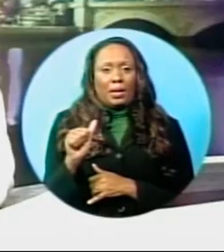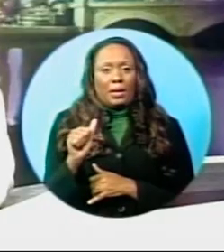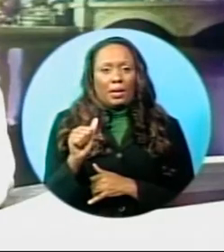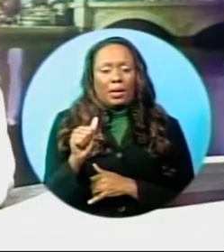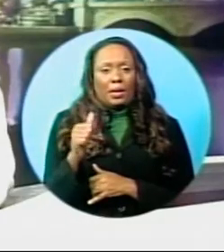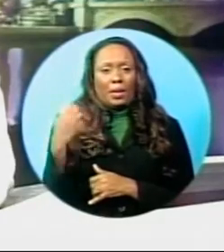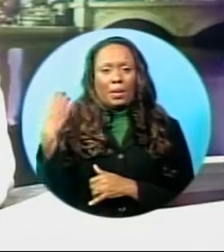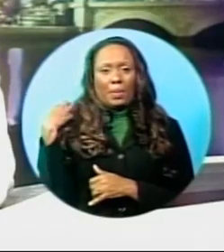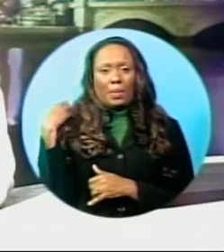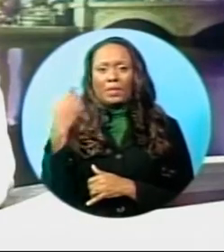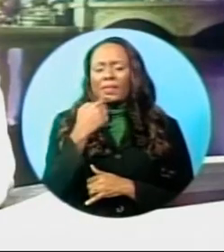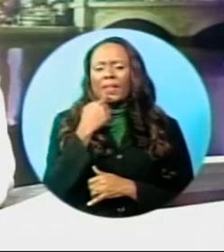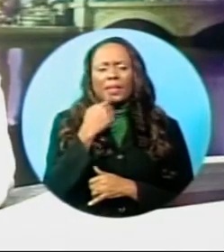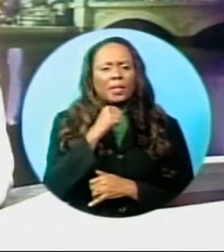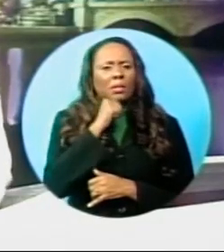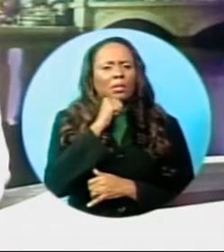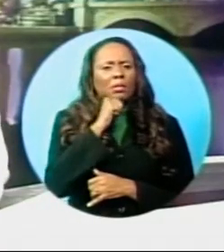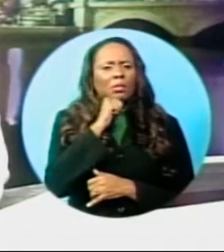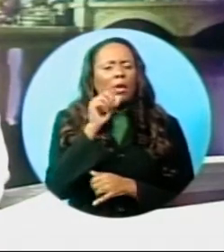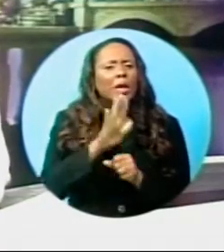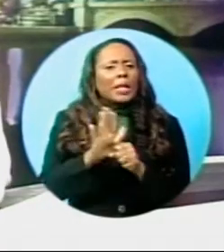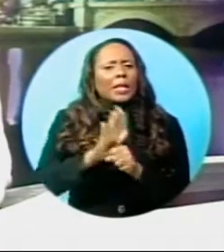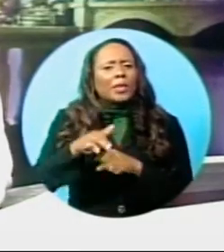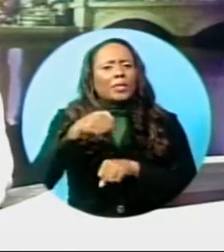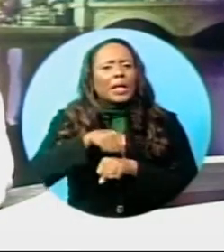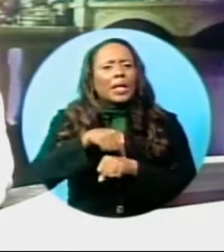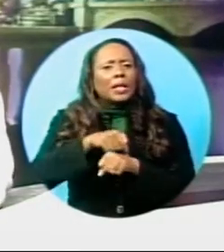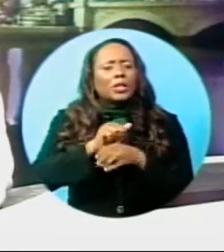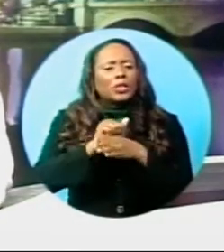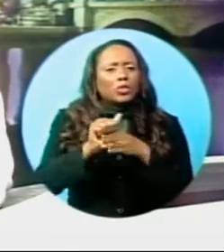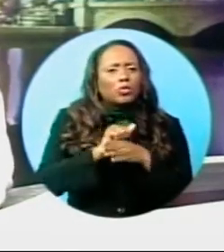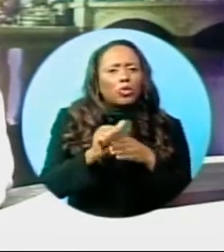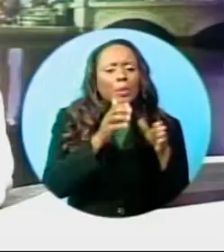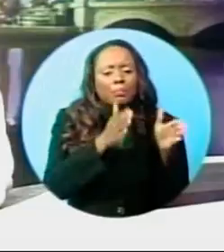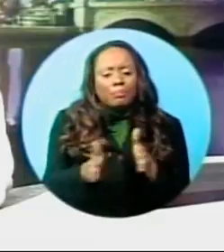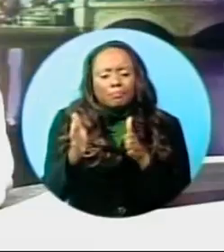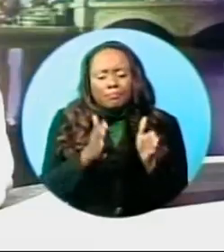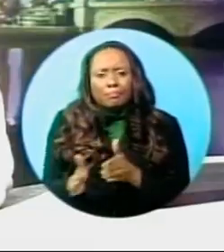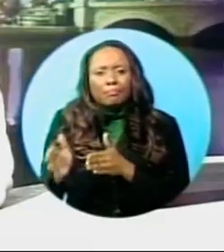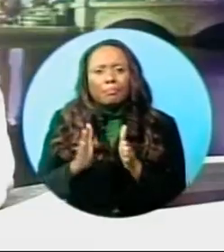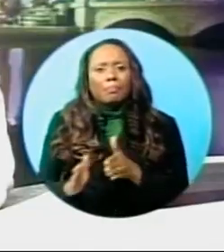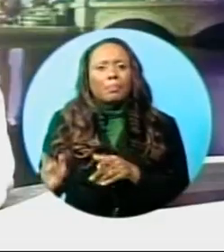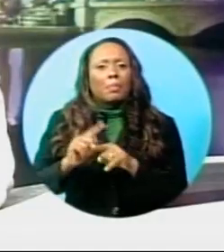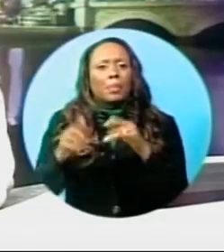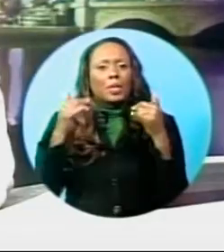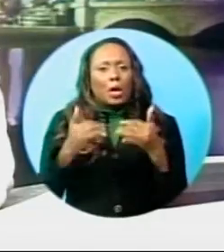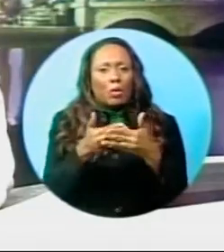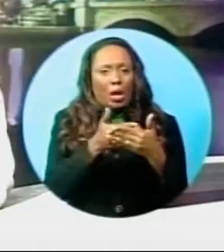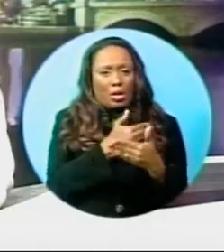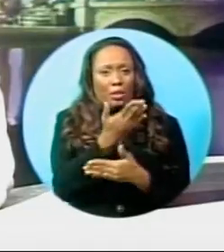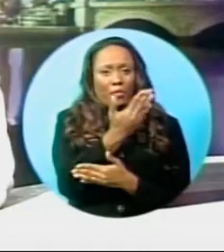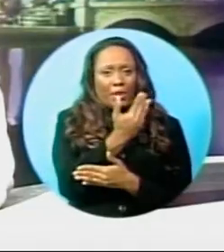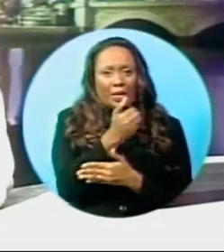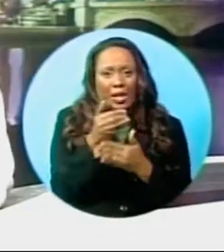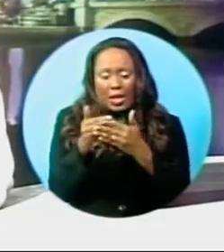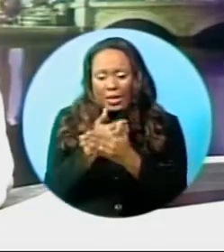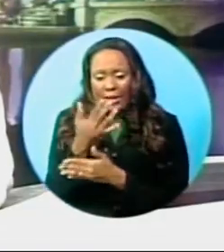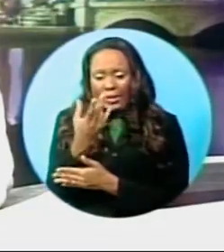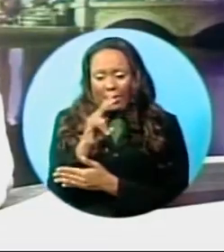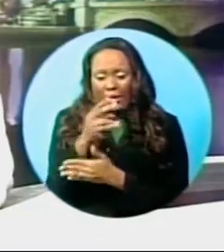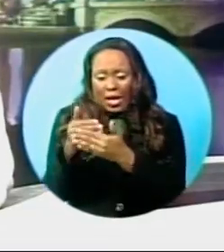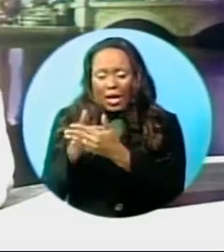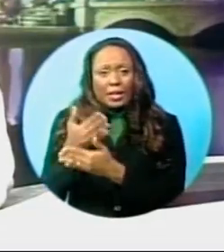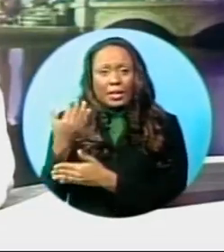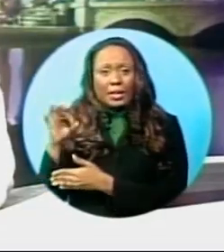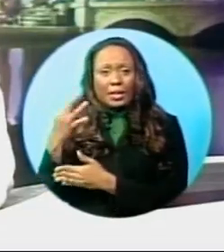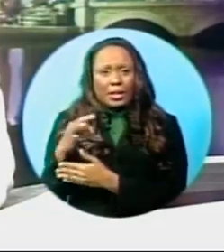the short preparation process. This time around, players in the national under-15, under-17 and under-19 camps have been hard at